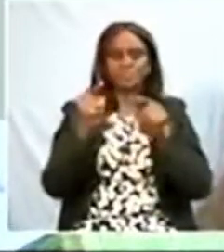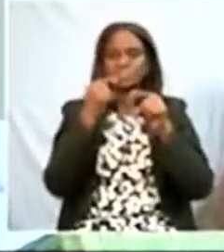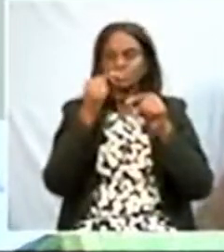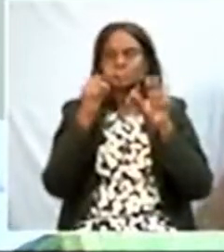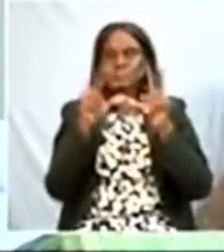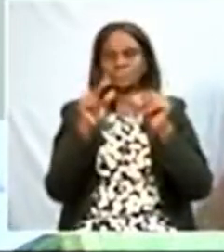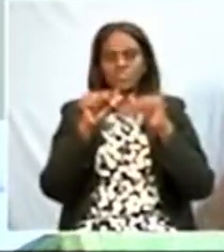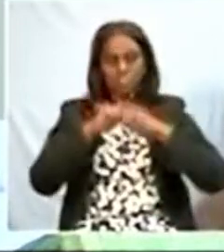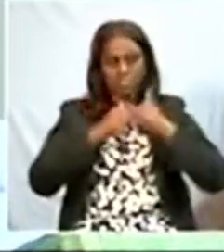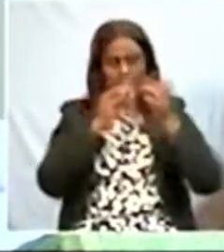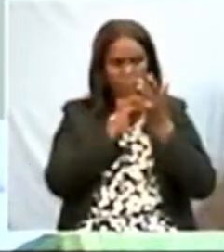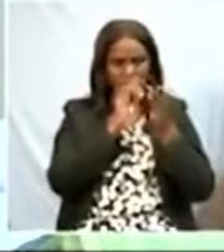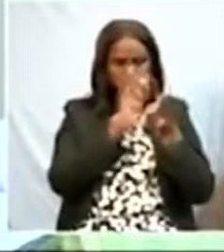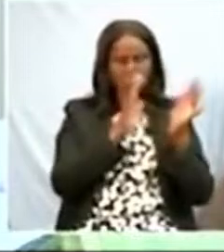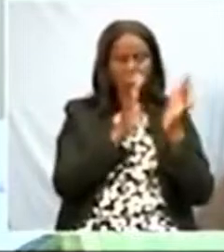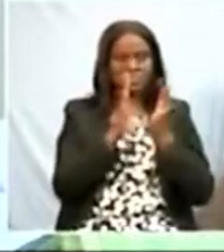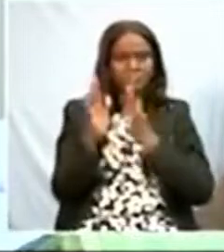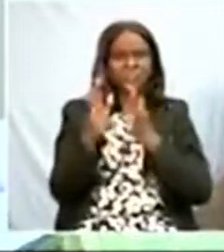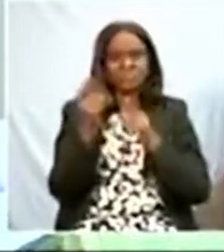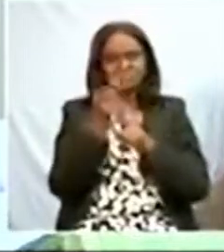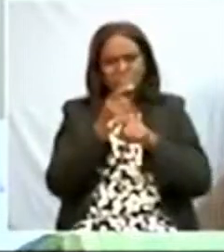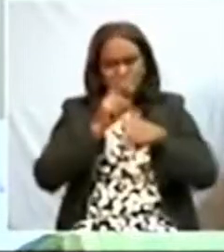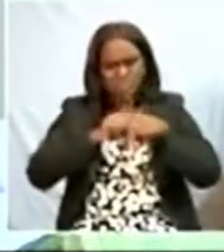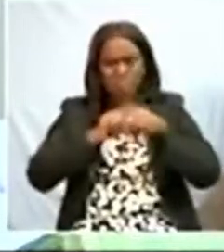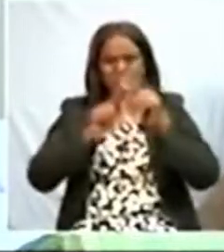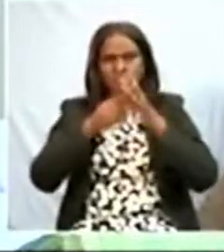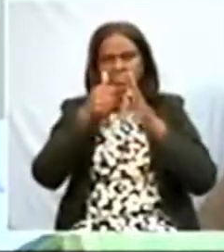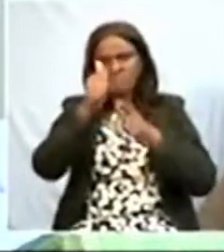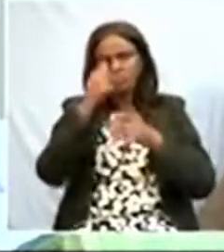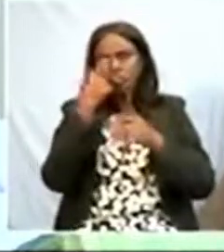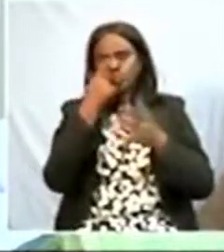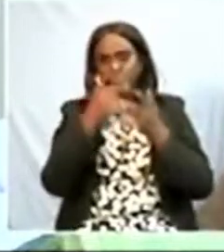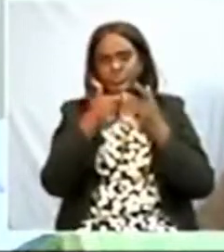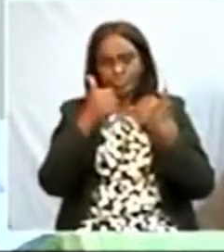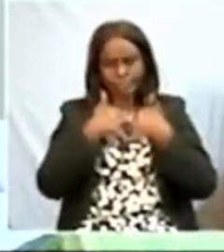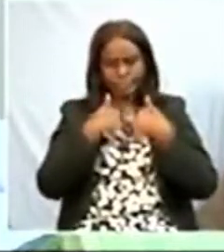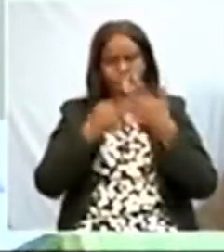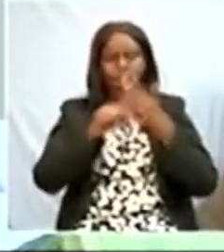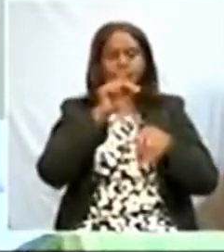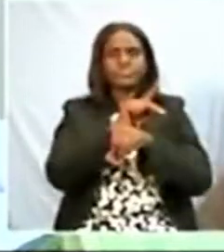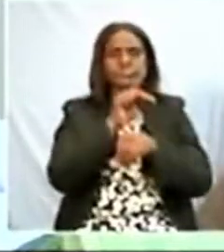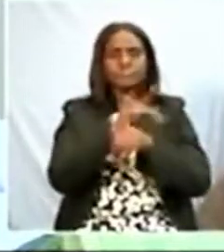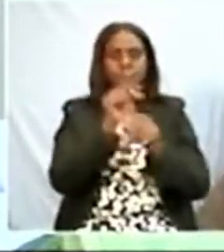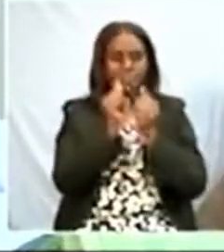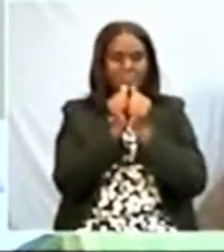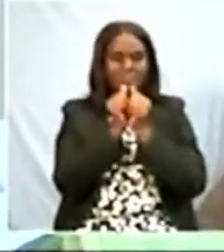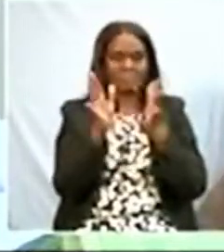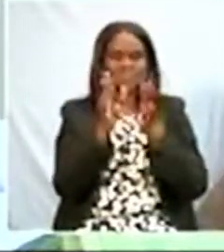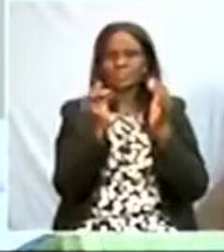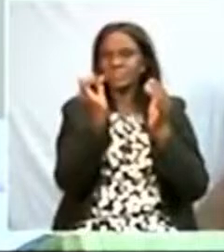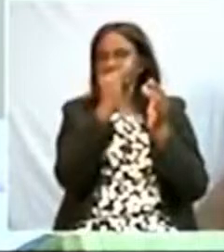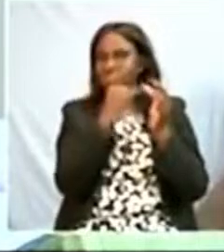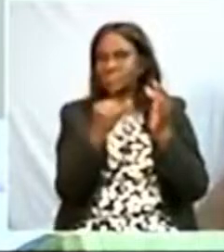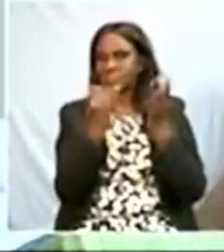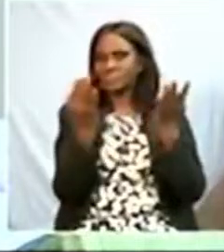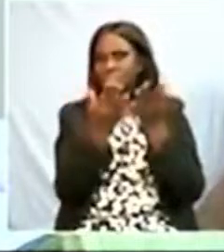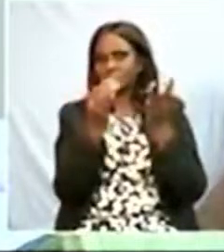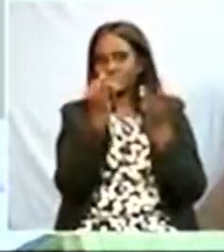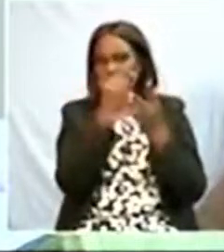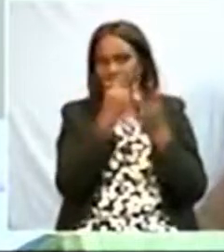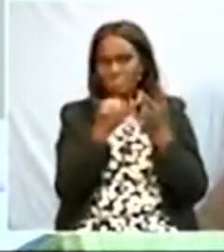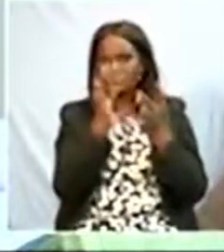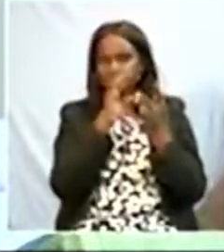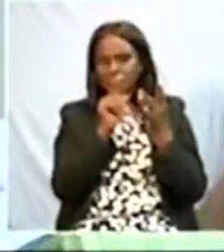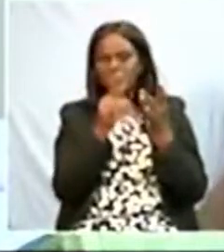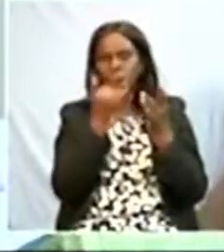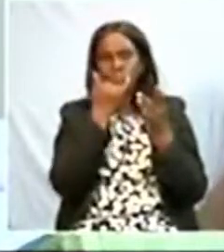we're putting measures, what. From the onset, you are carrying out a project without design. The designs